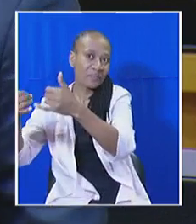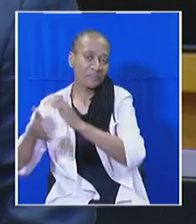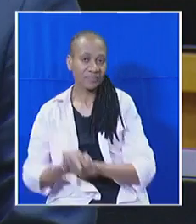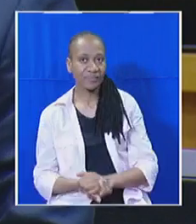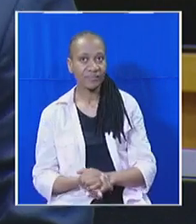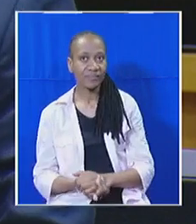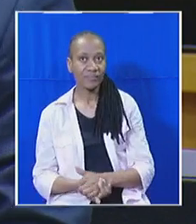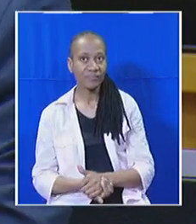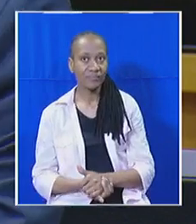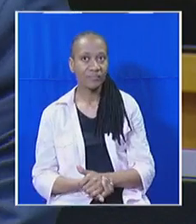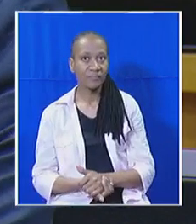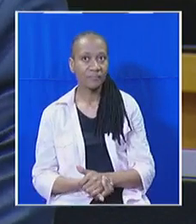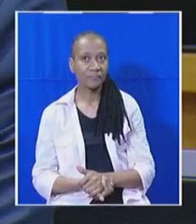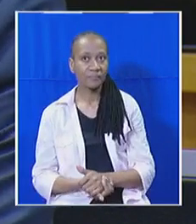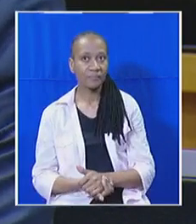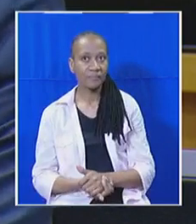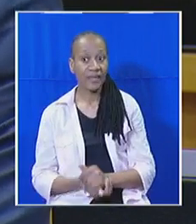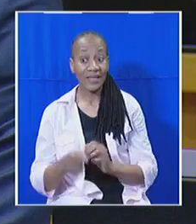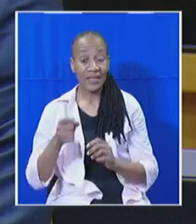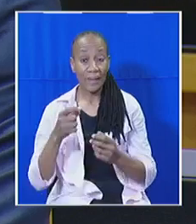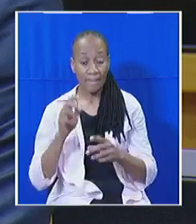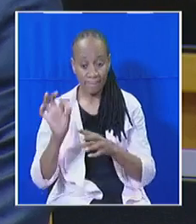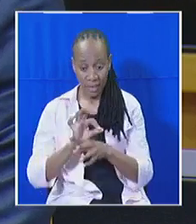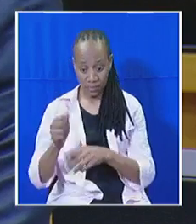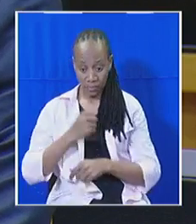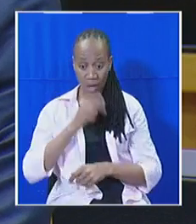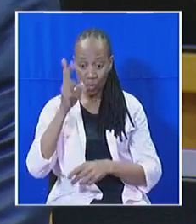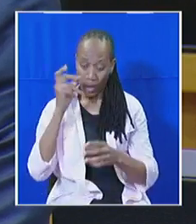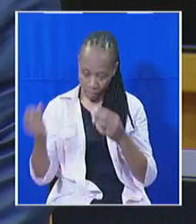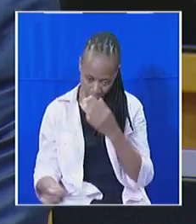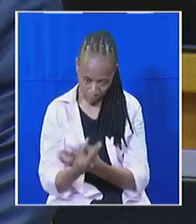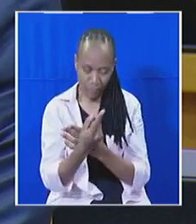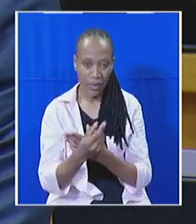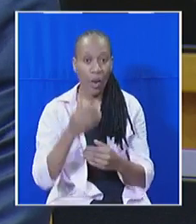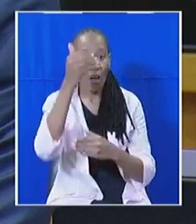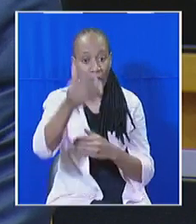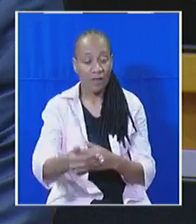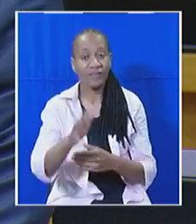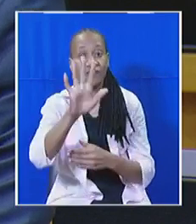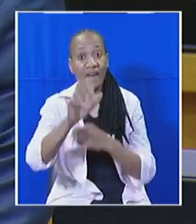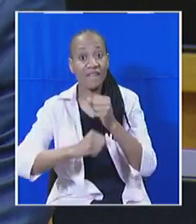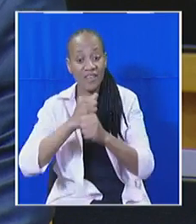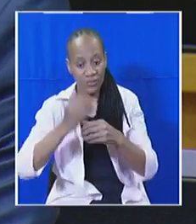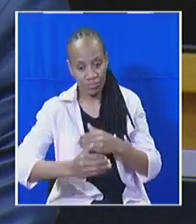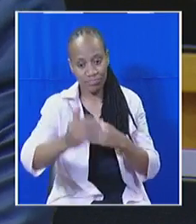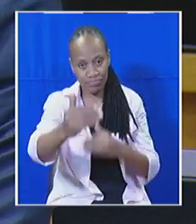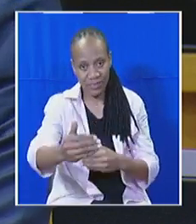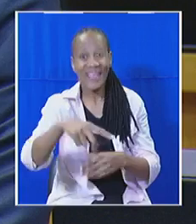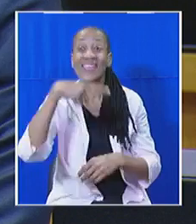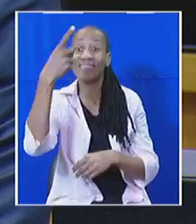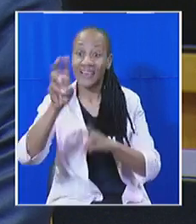targets with them. And that is going to happen in terms of our own agreement in the next 5 years. Next Rugby World